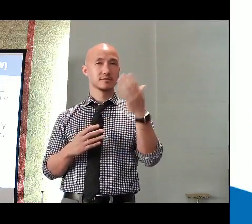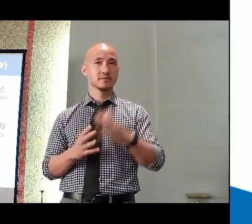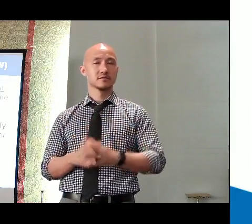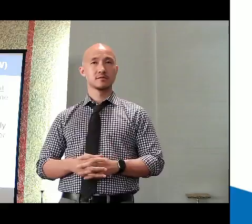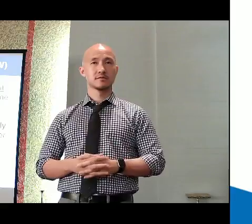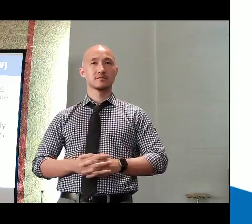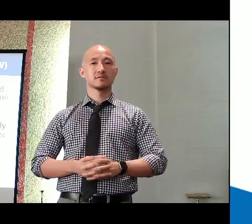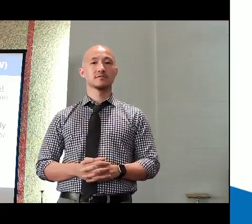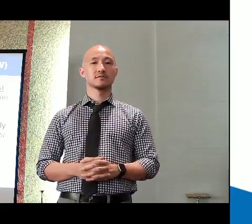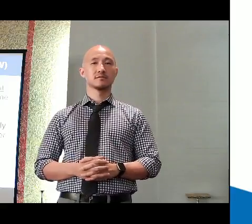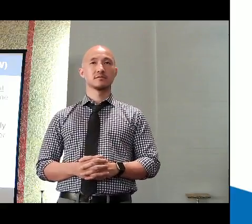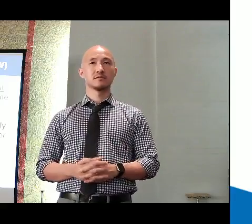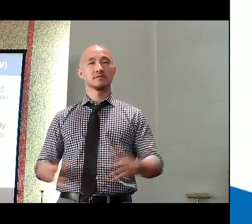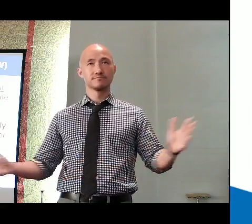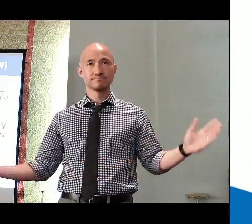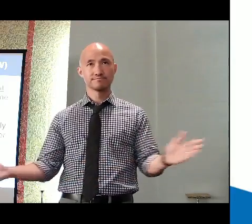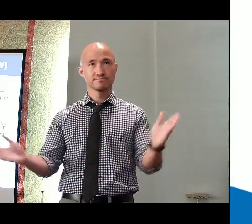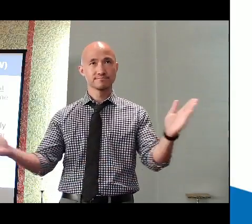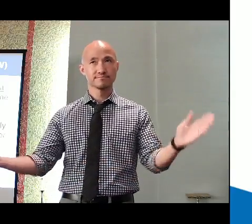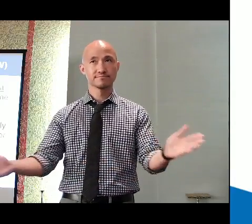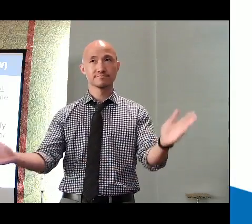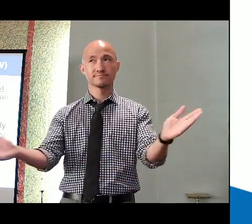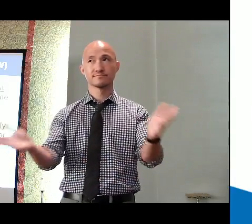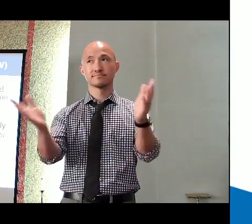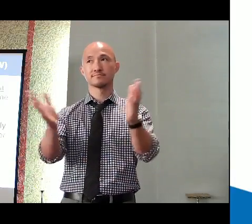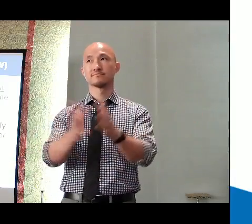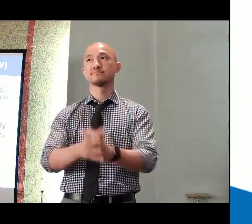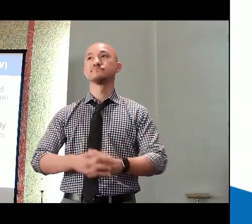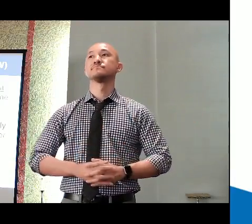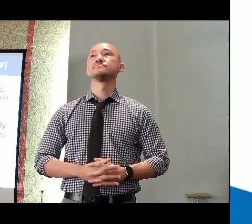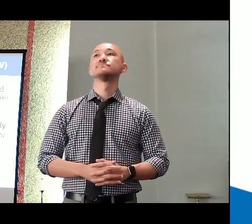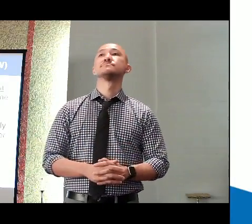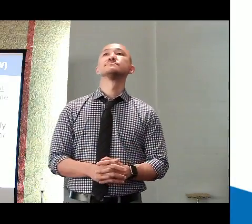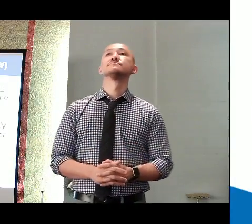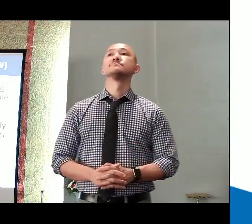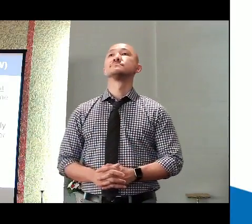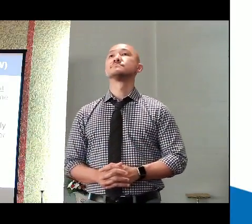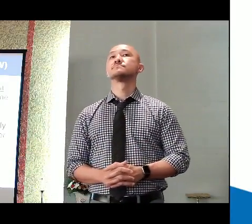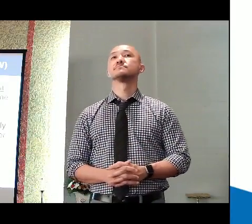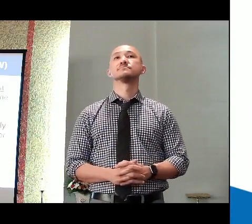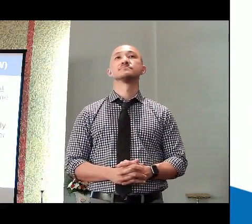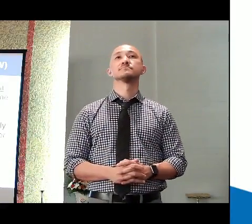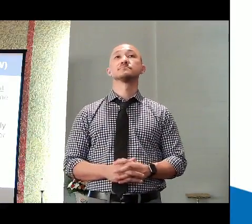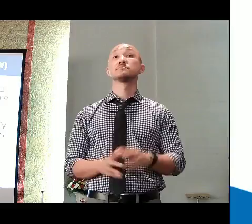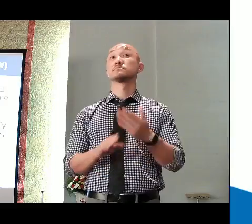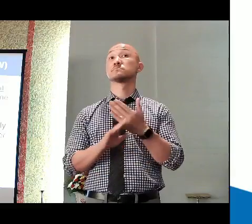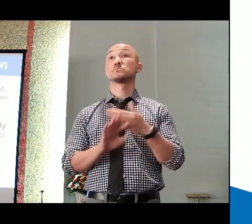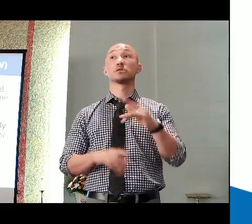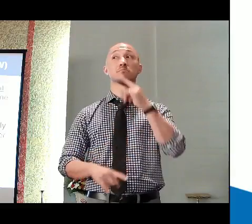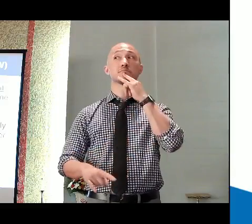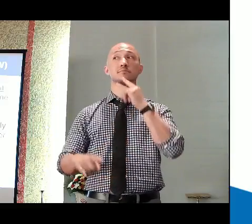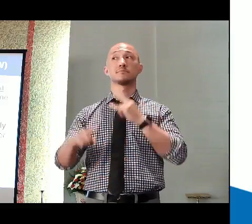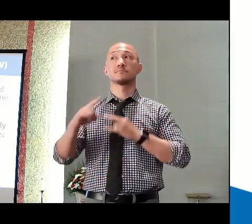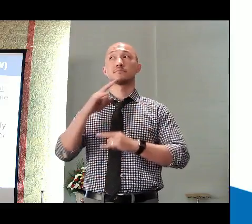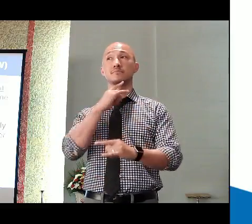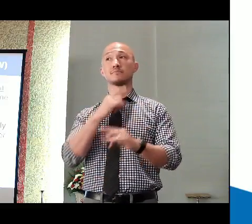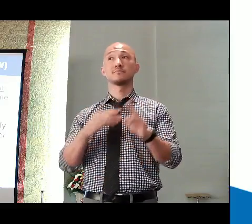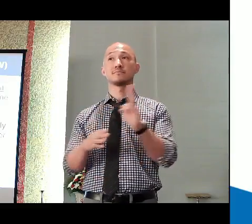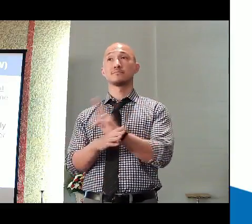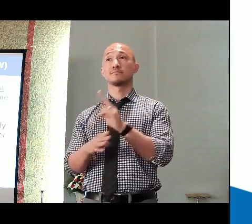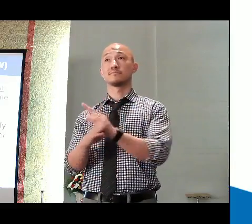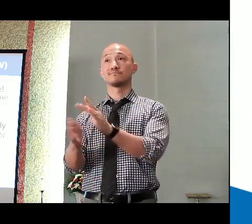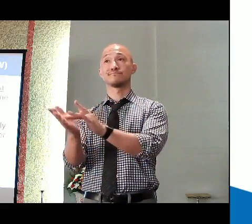are to him by keeping our relationships with one another pure. Don't take advantage of